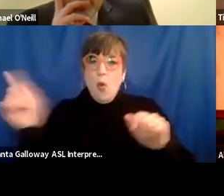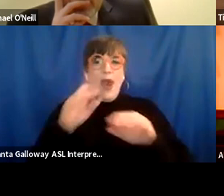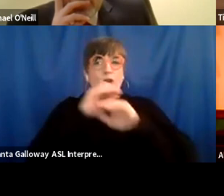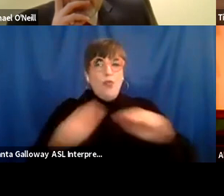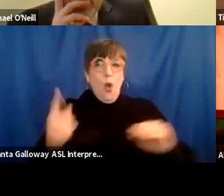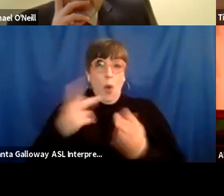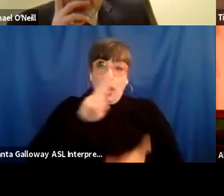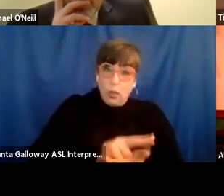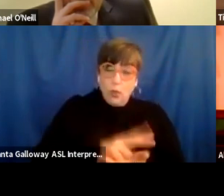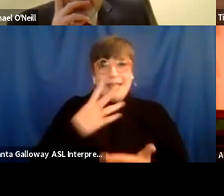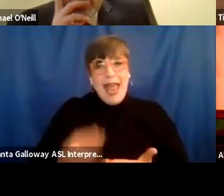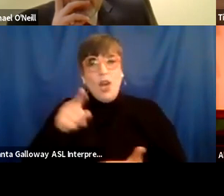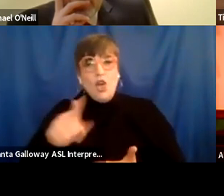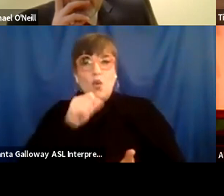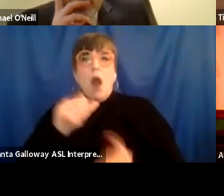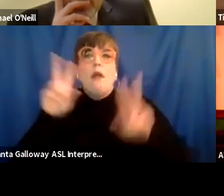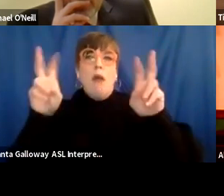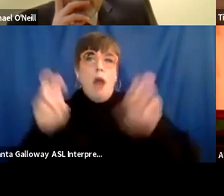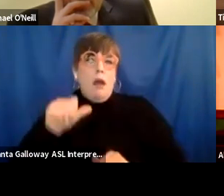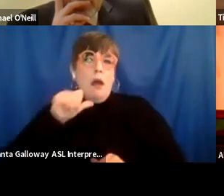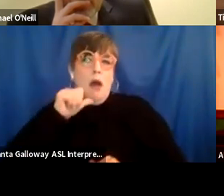not underperforming. Thank you.